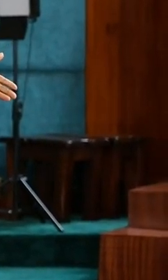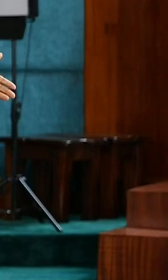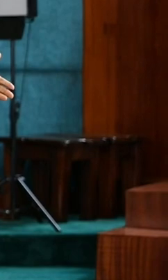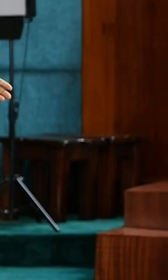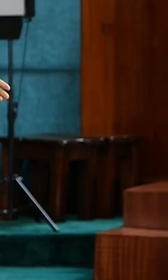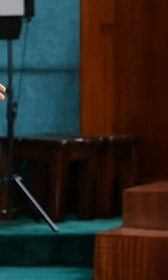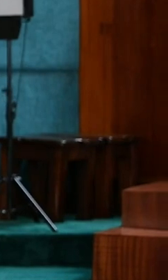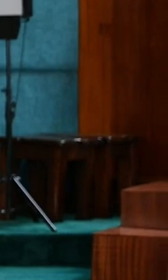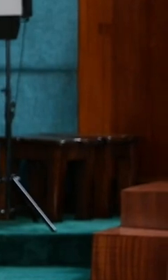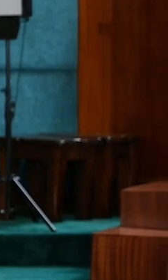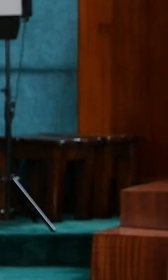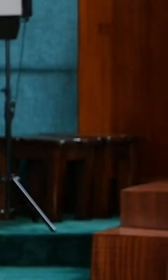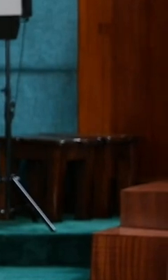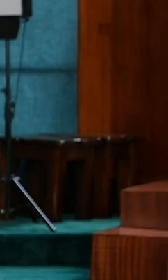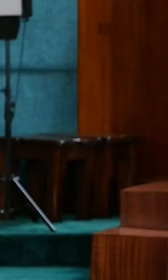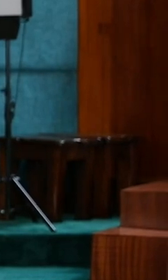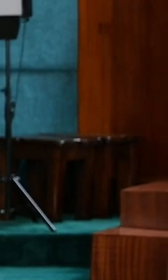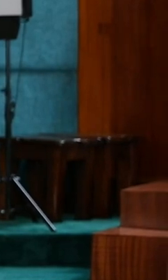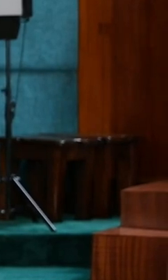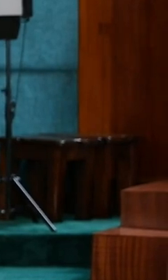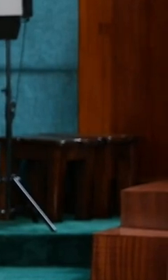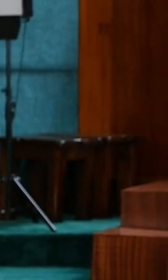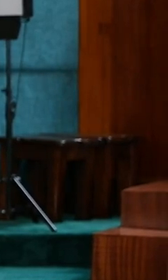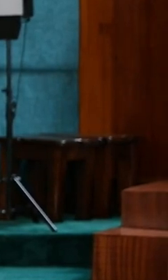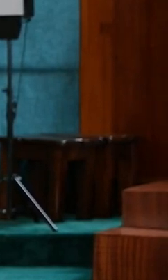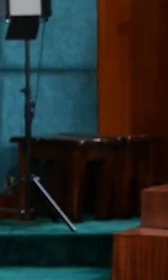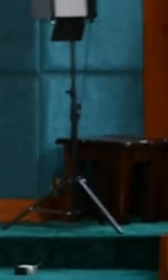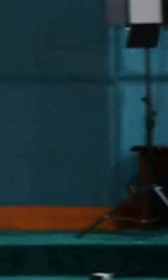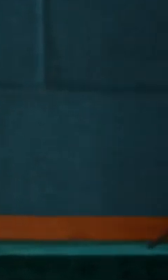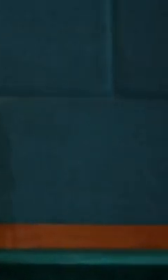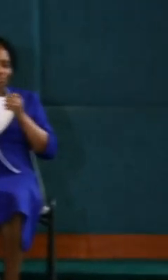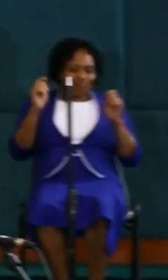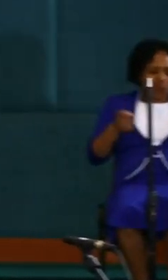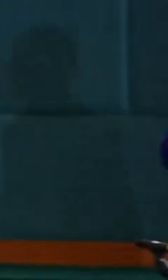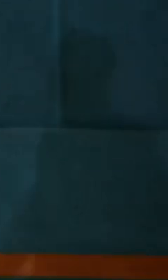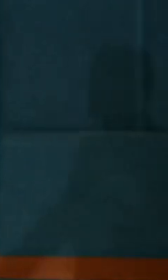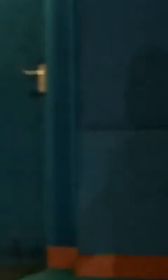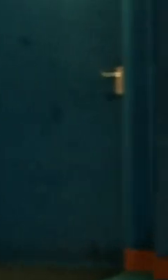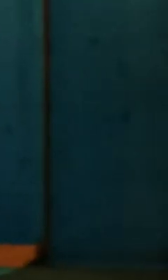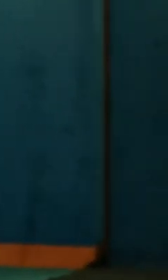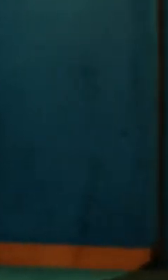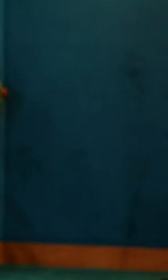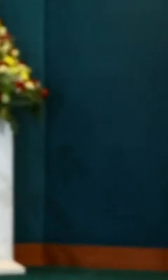all those people? Bush doctors, witch doctors. Okay, good.